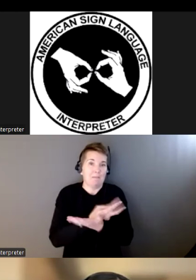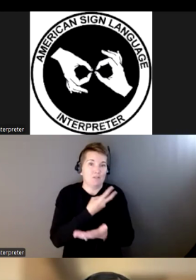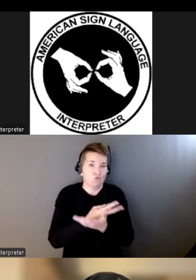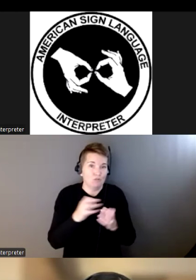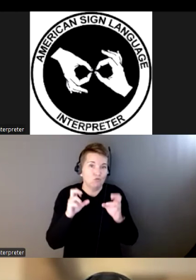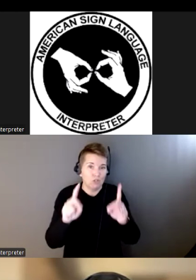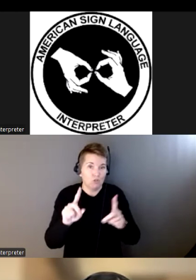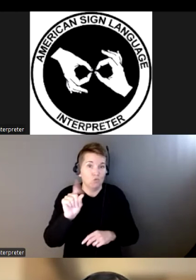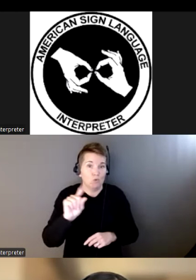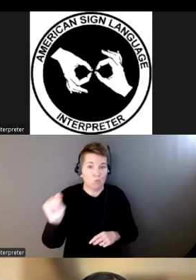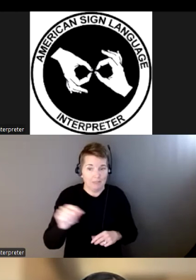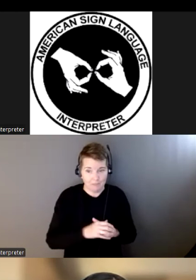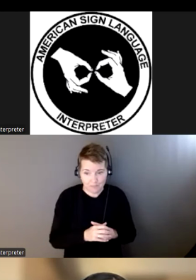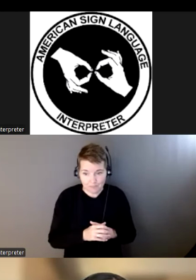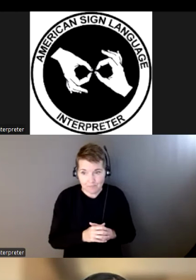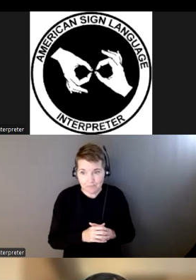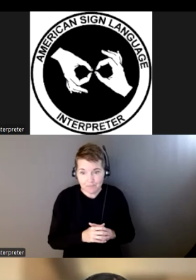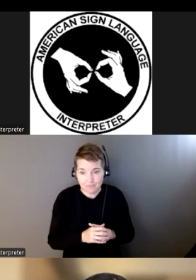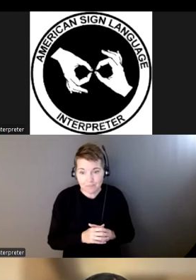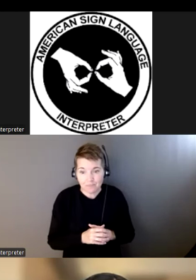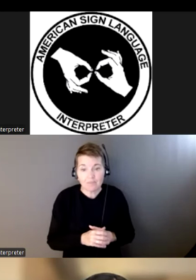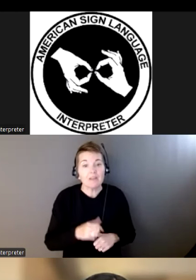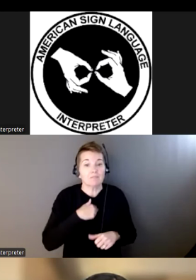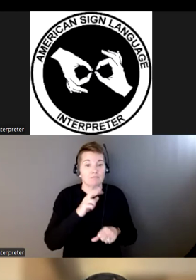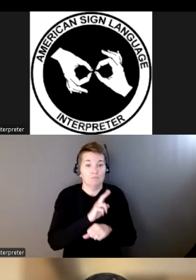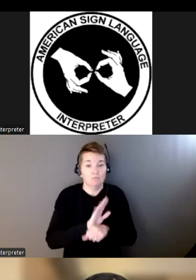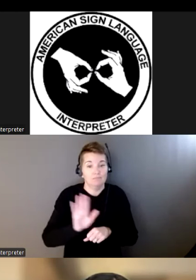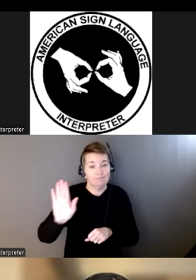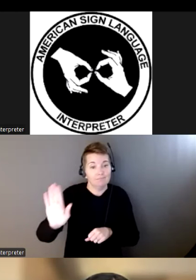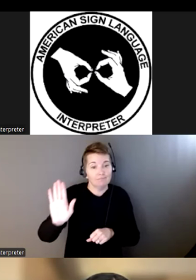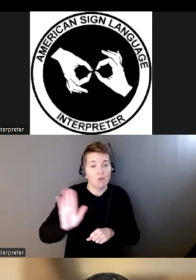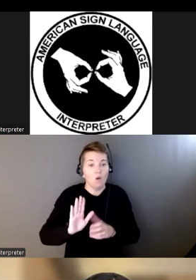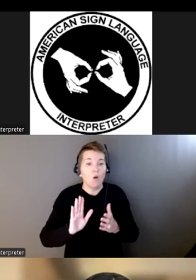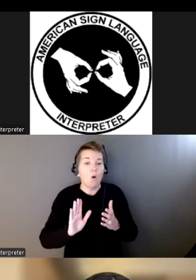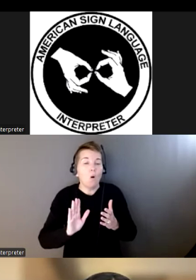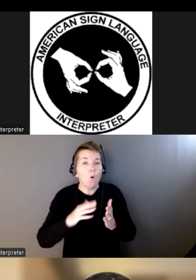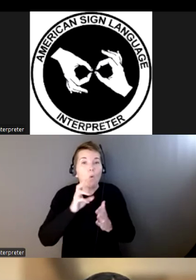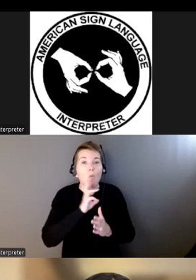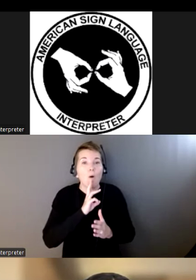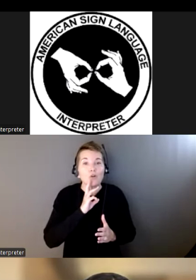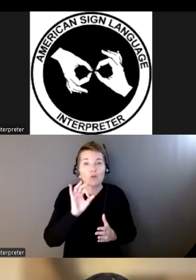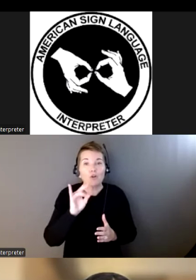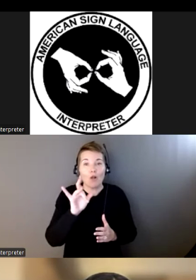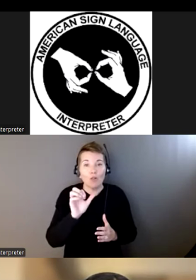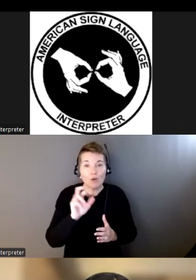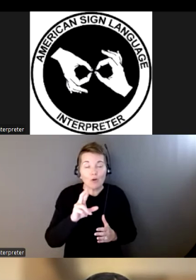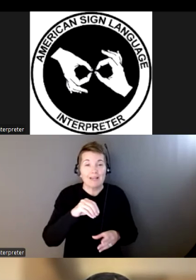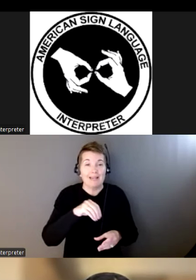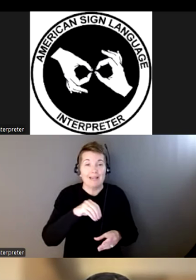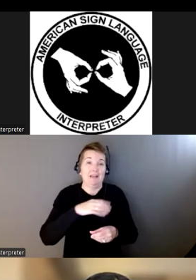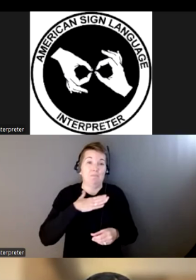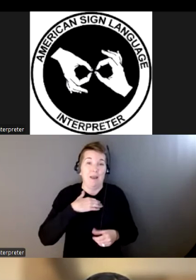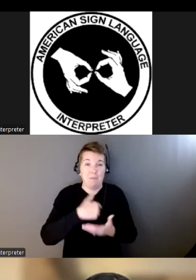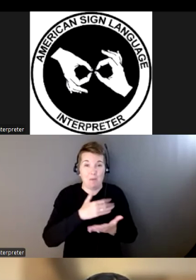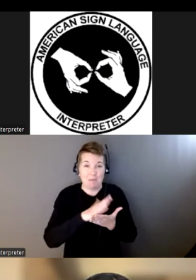2020. I used Chekori Korean watercolors in my one-room apartment in Montreal as a way for me